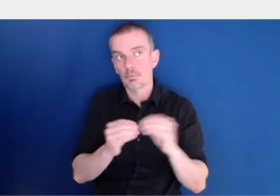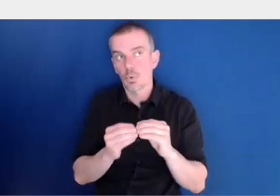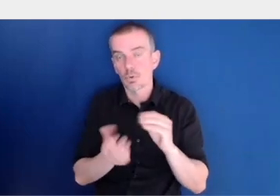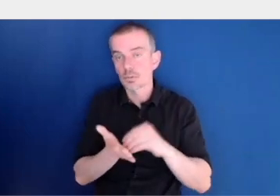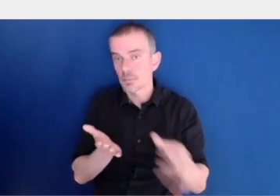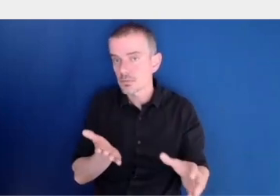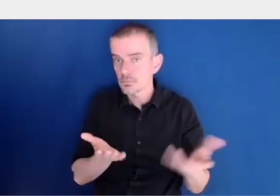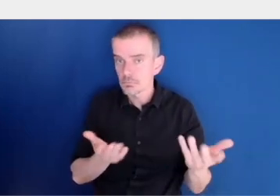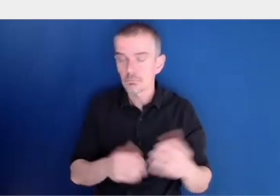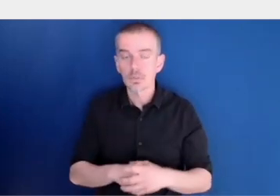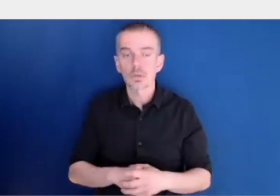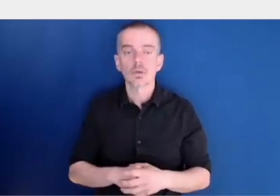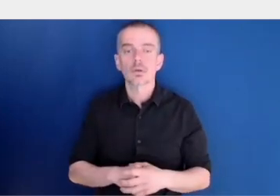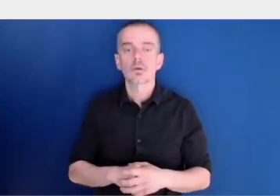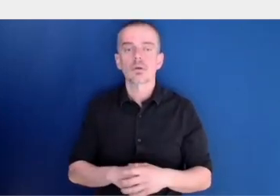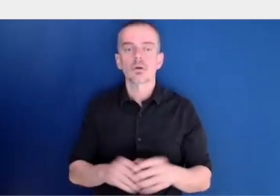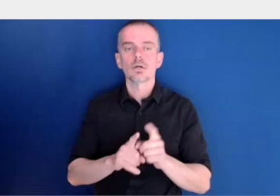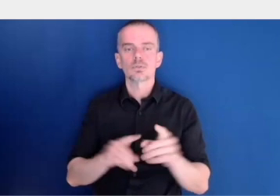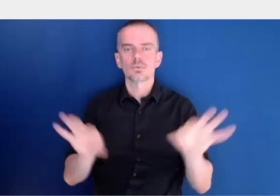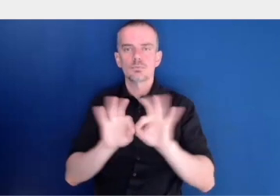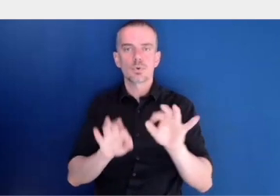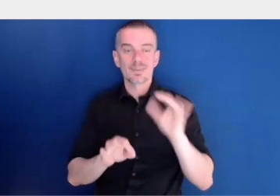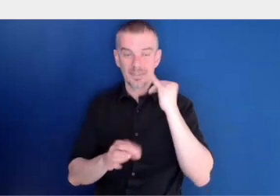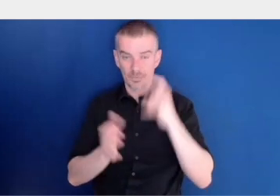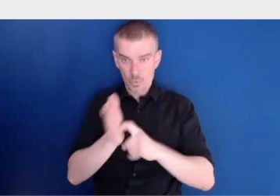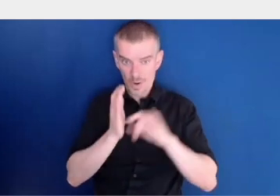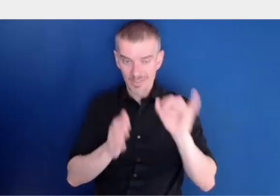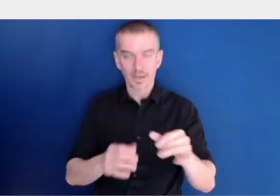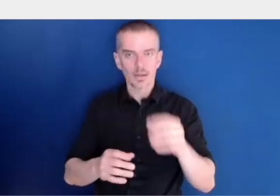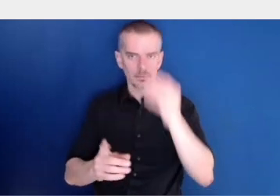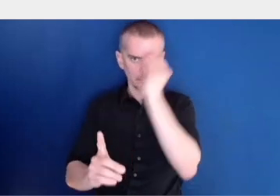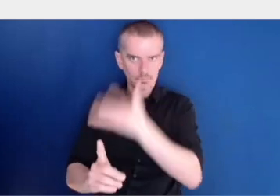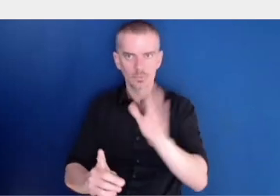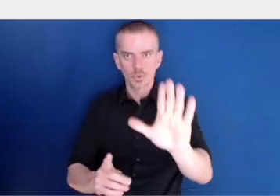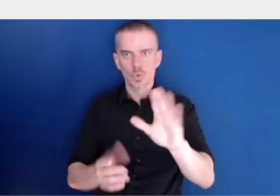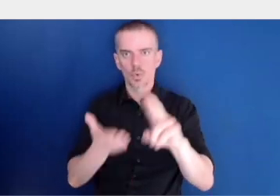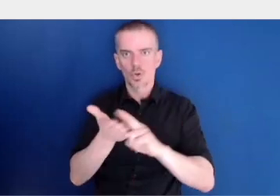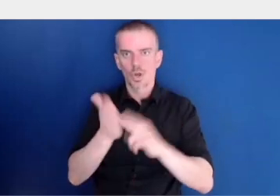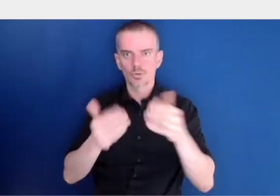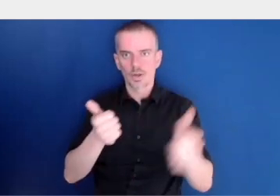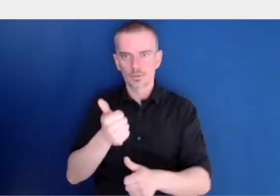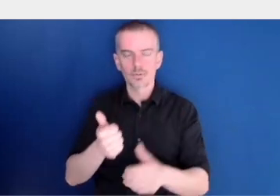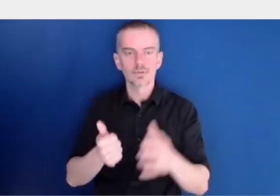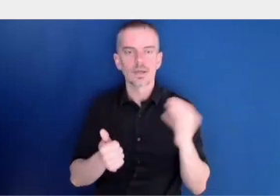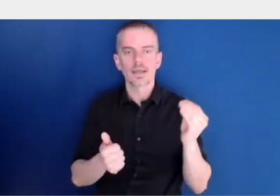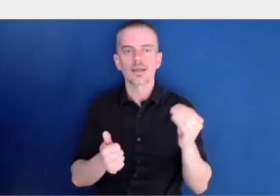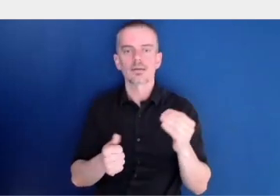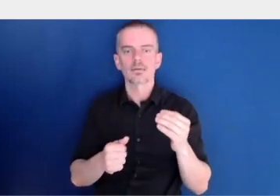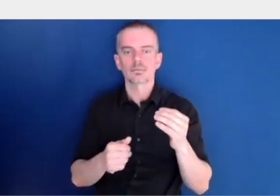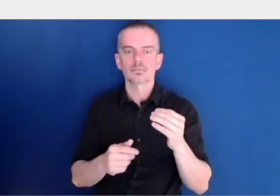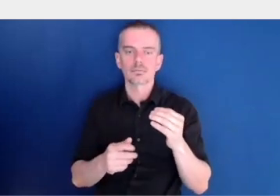You also want to make sure you're communicating this requirement to your contractor. And ideally, this is a contractor who